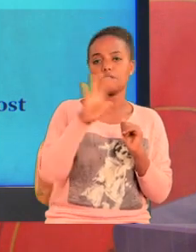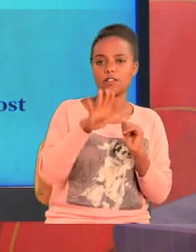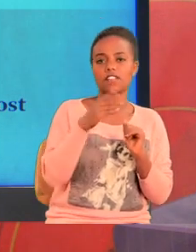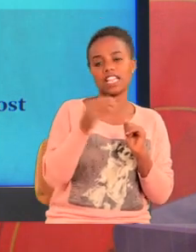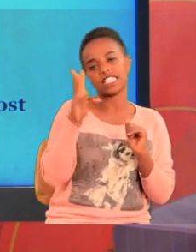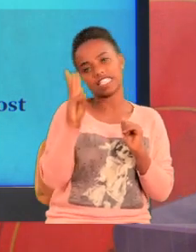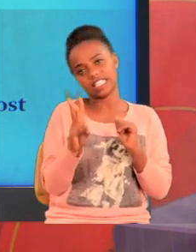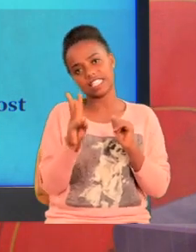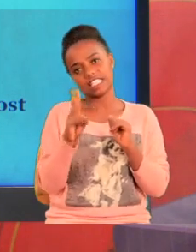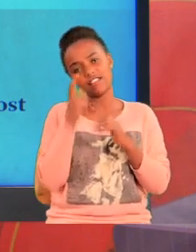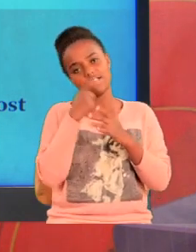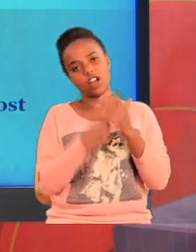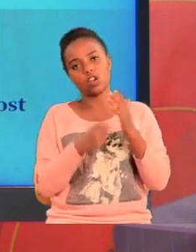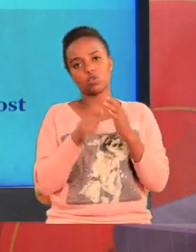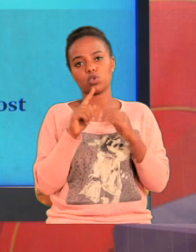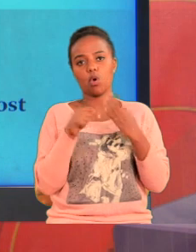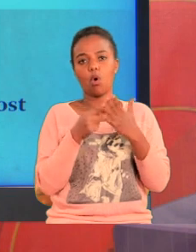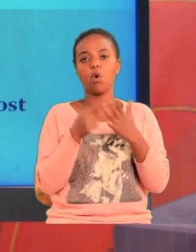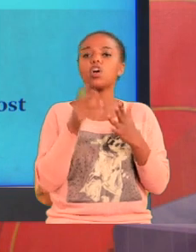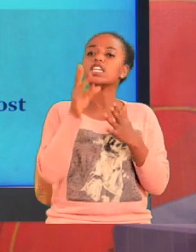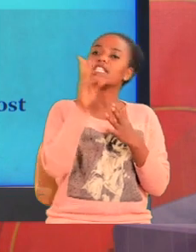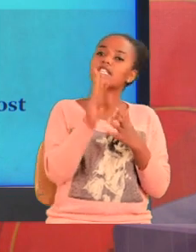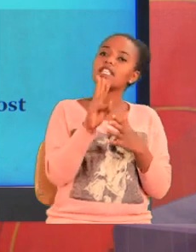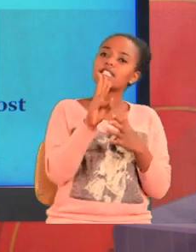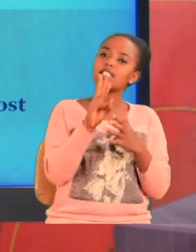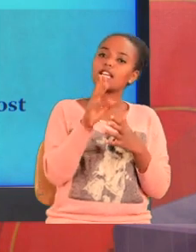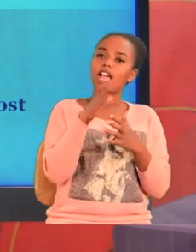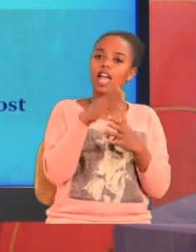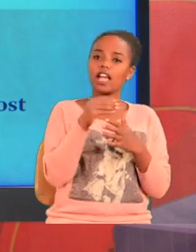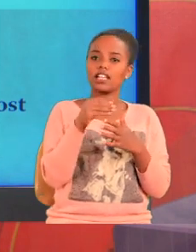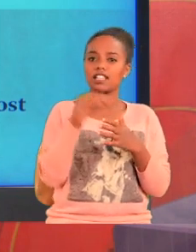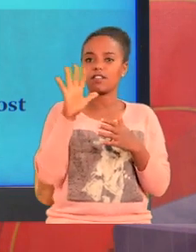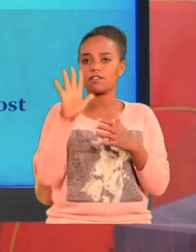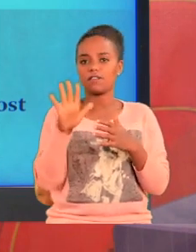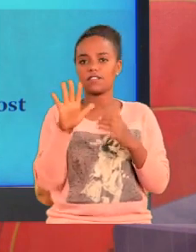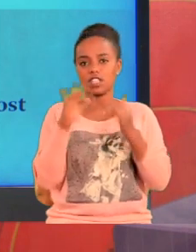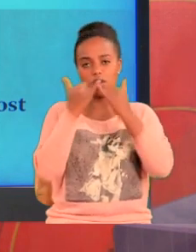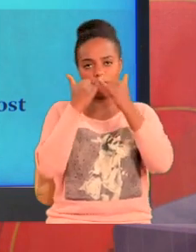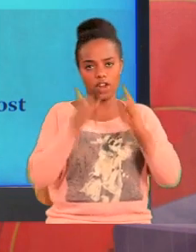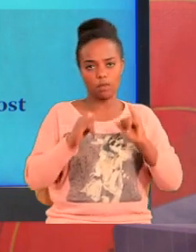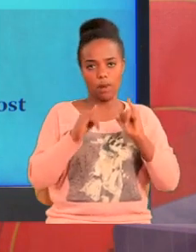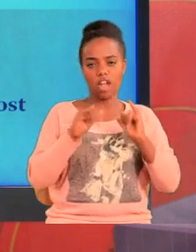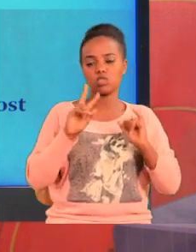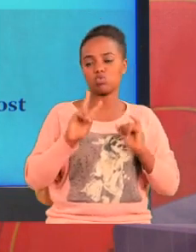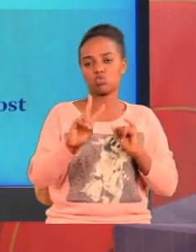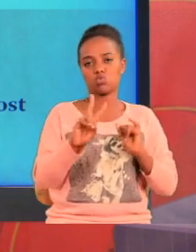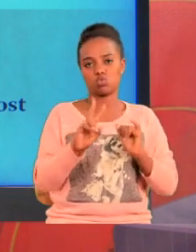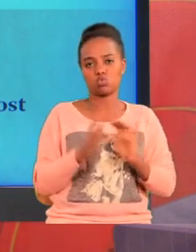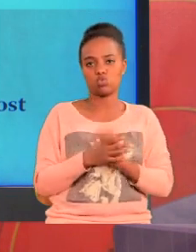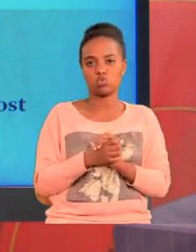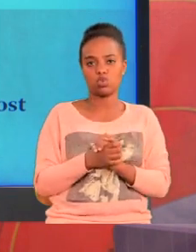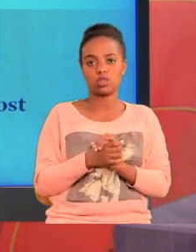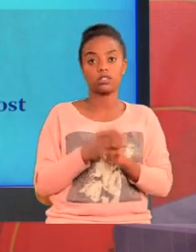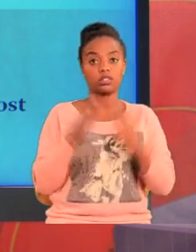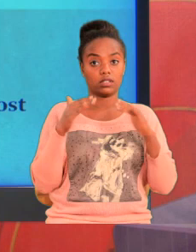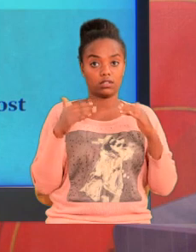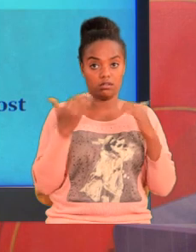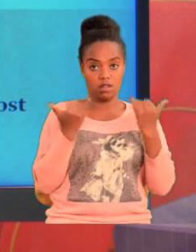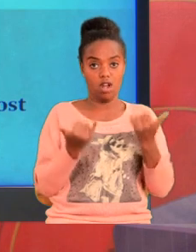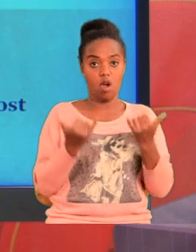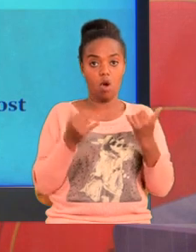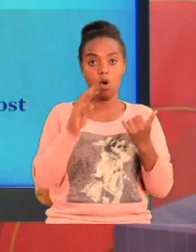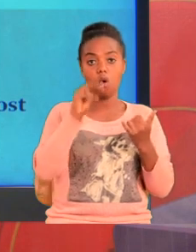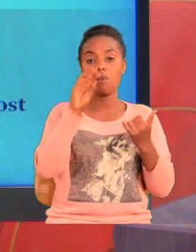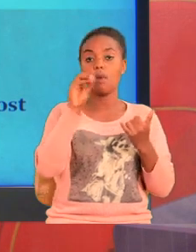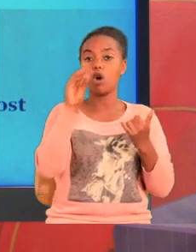So you add the fifth and the sixth value and you divide by 2. Okay, now mode.